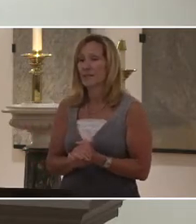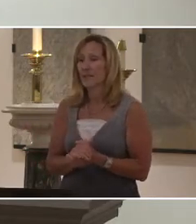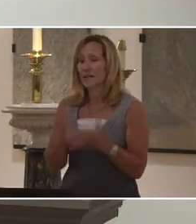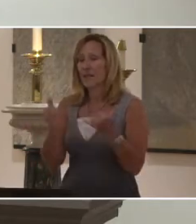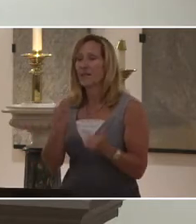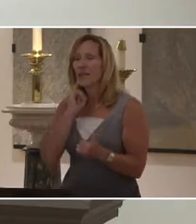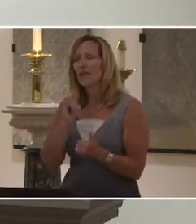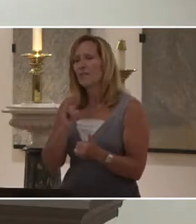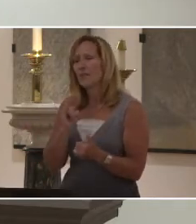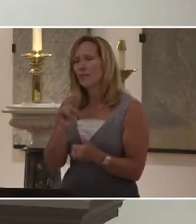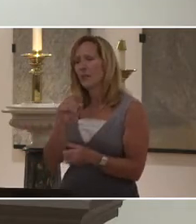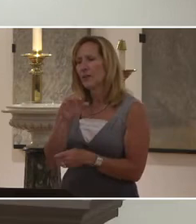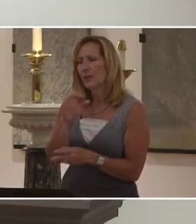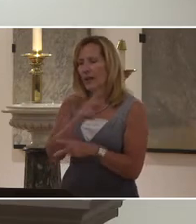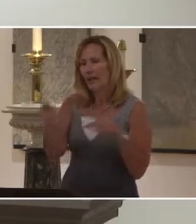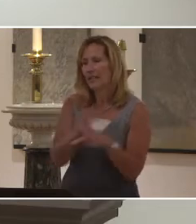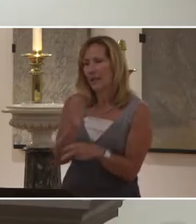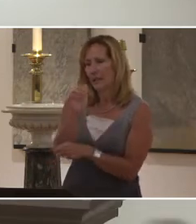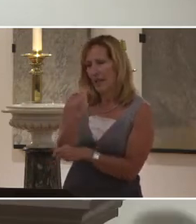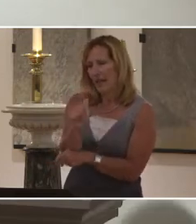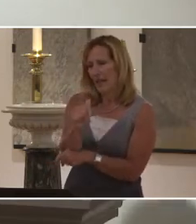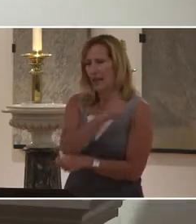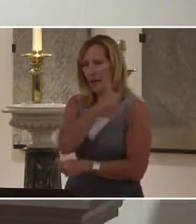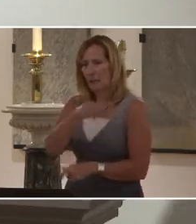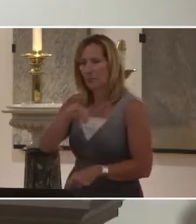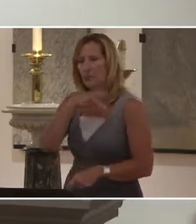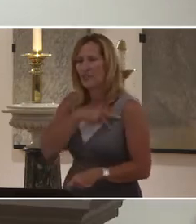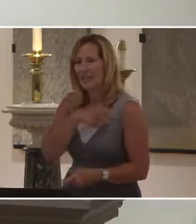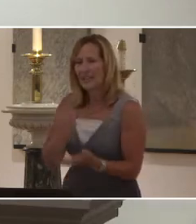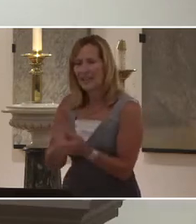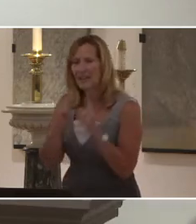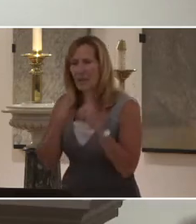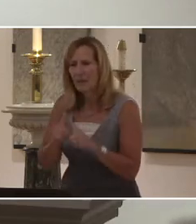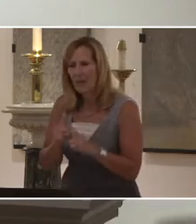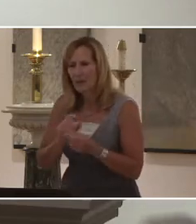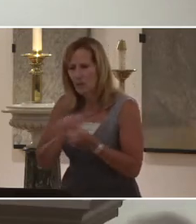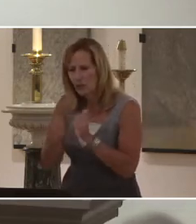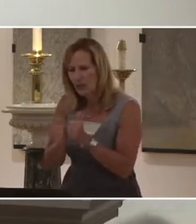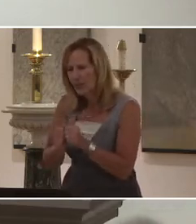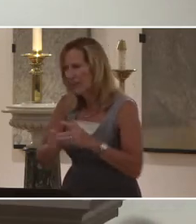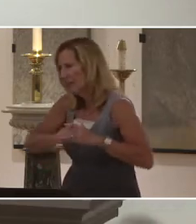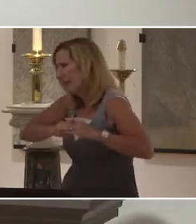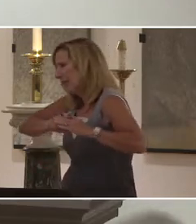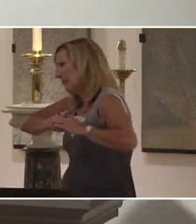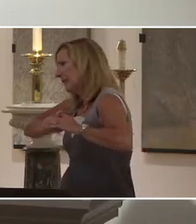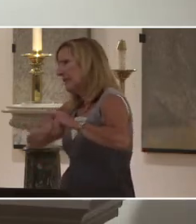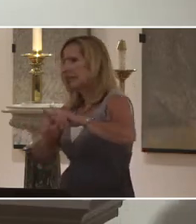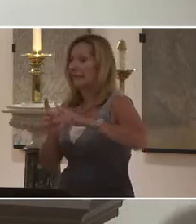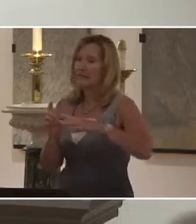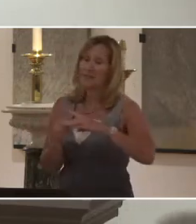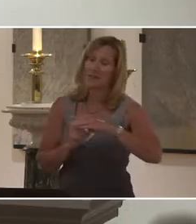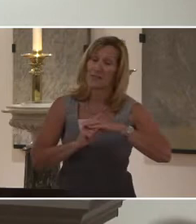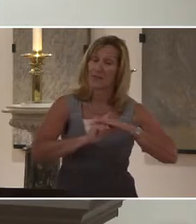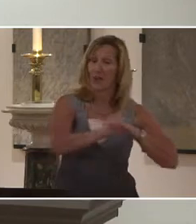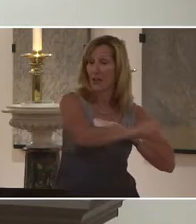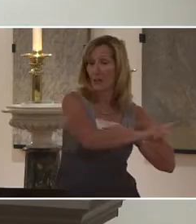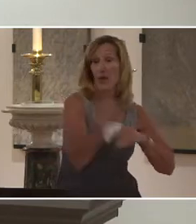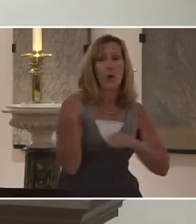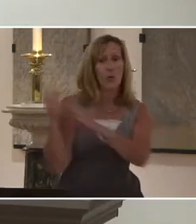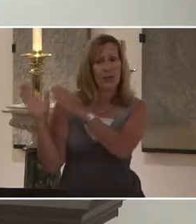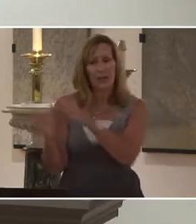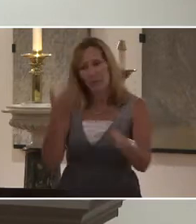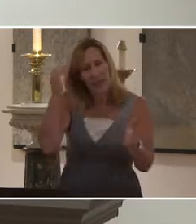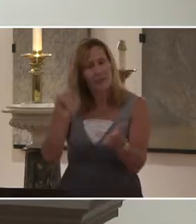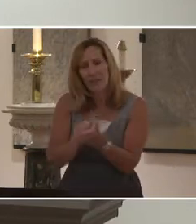Now, if you're a type A personality, this command would have you running the other way. We didn't plan for